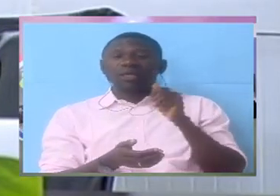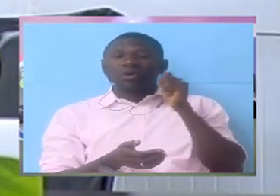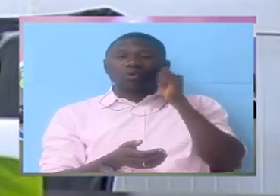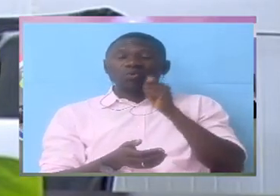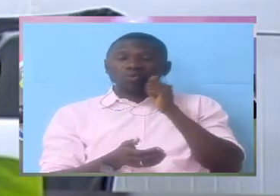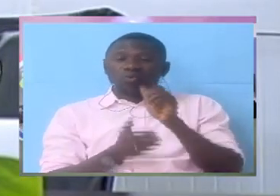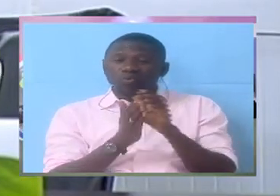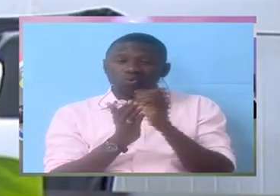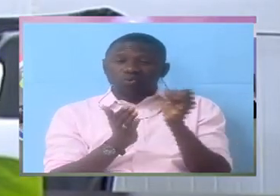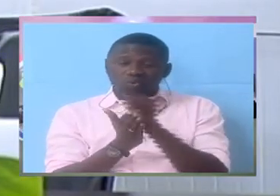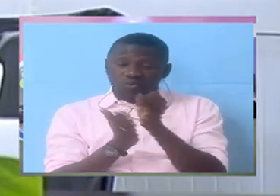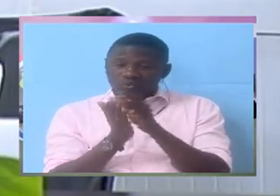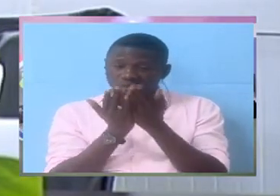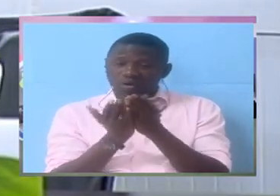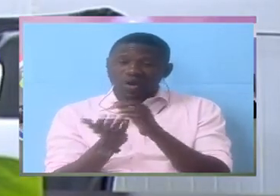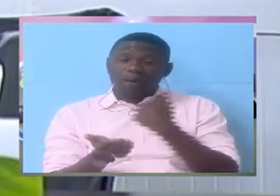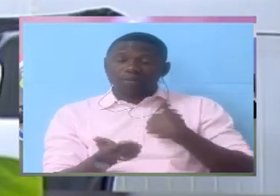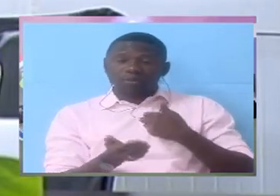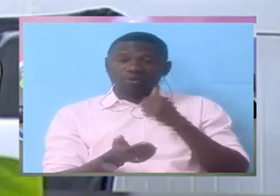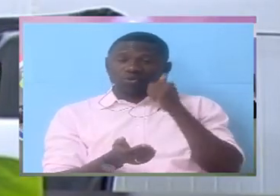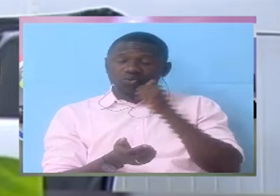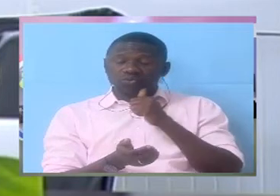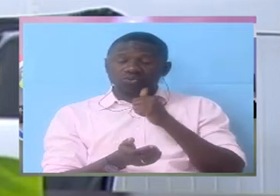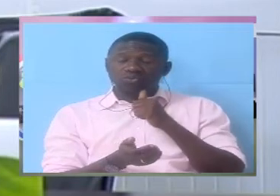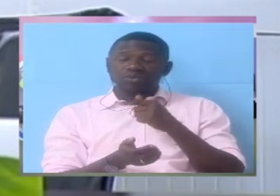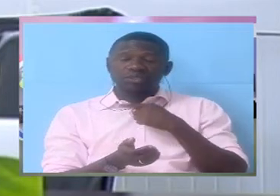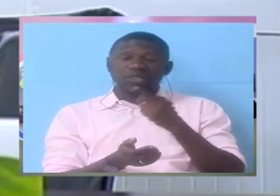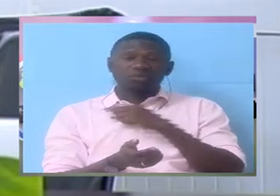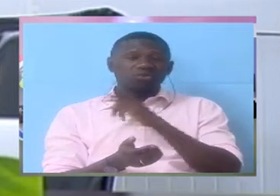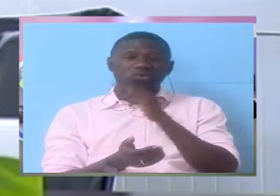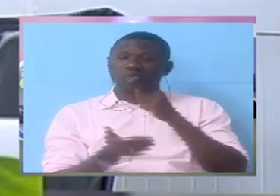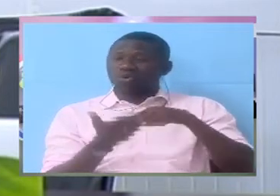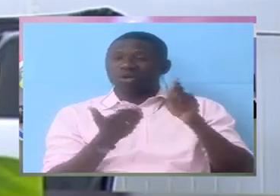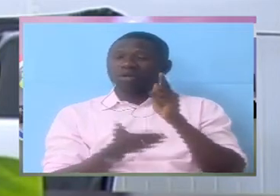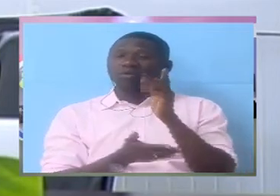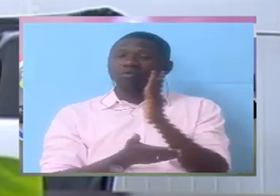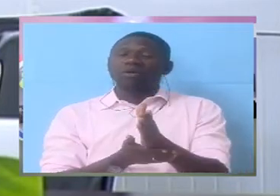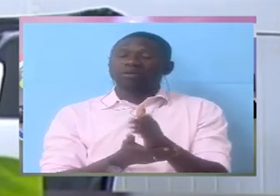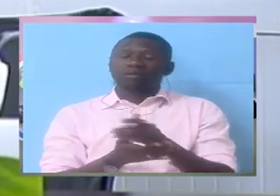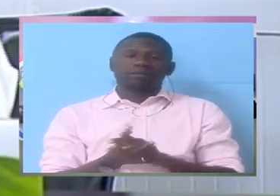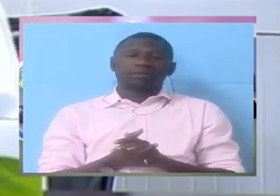And when it is prayer time,